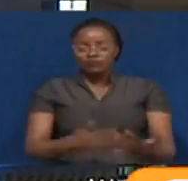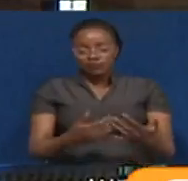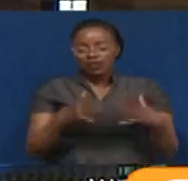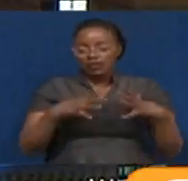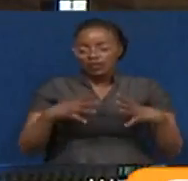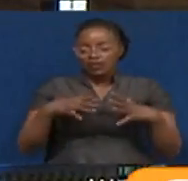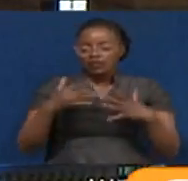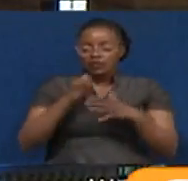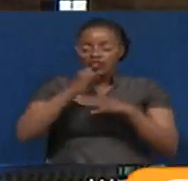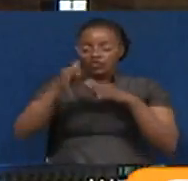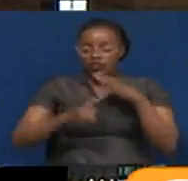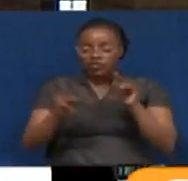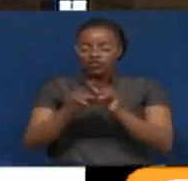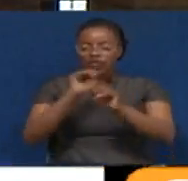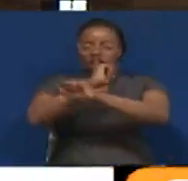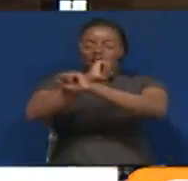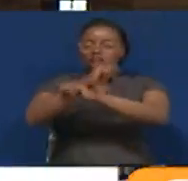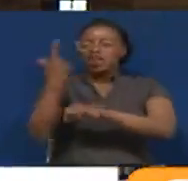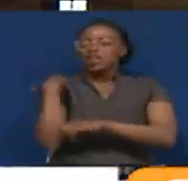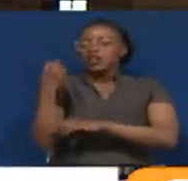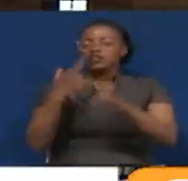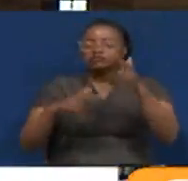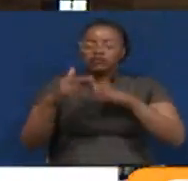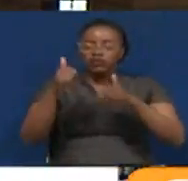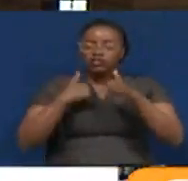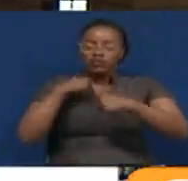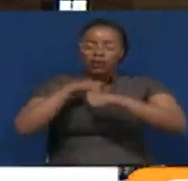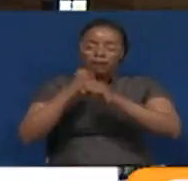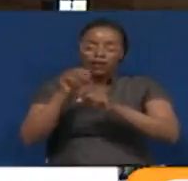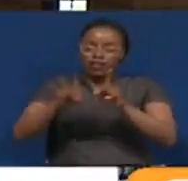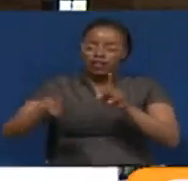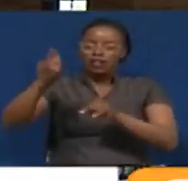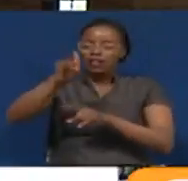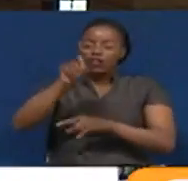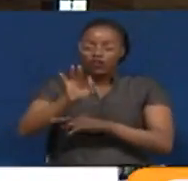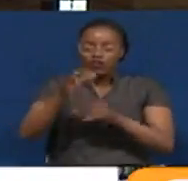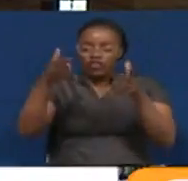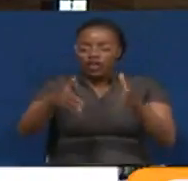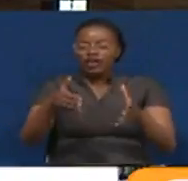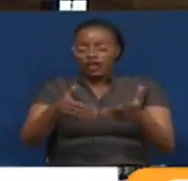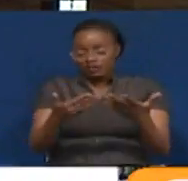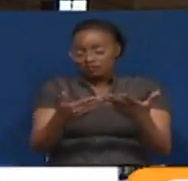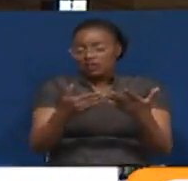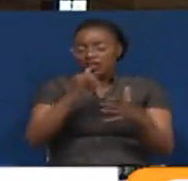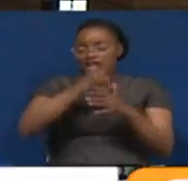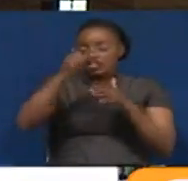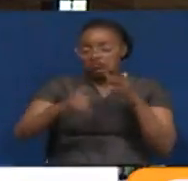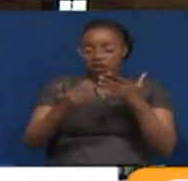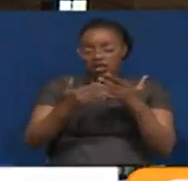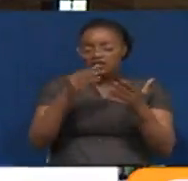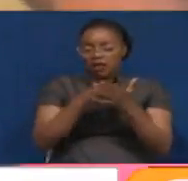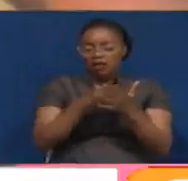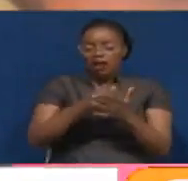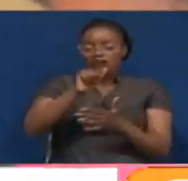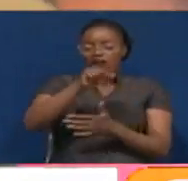Players in the insurance industry have defended the recent reviews that have led to an increase in current premium rates. Apollo